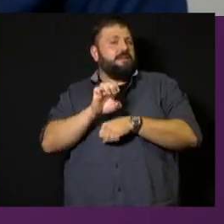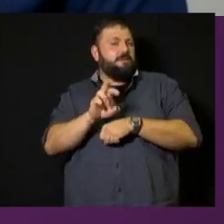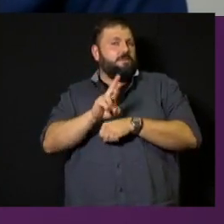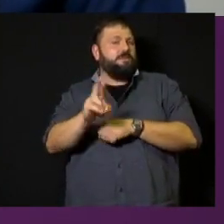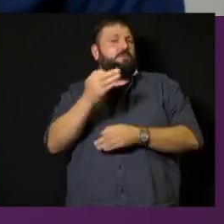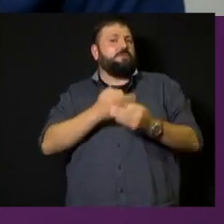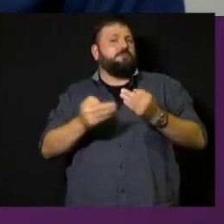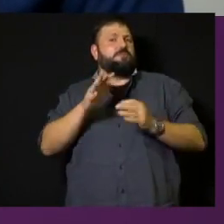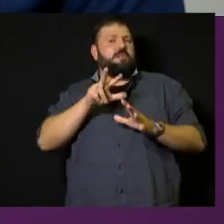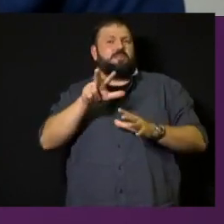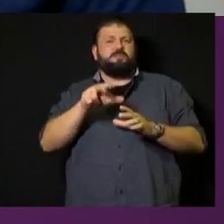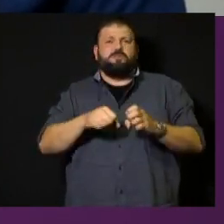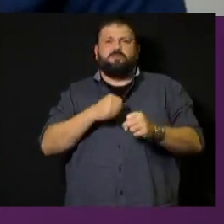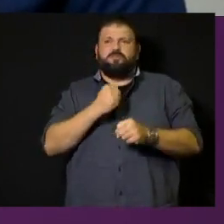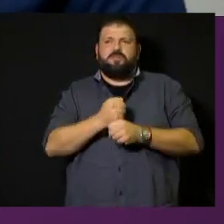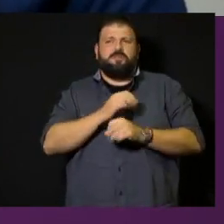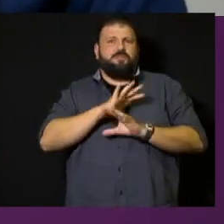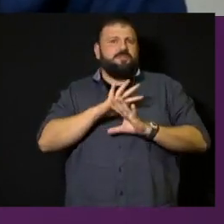in Ecuador,